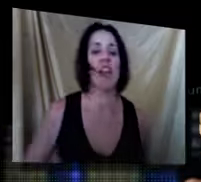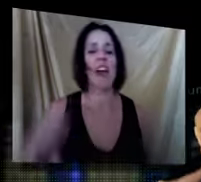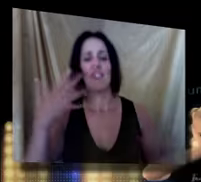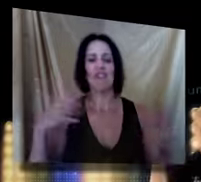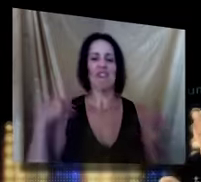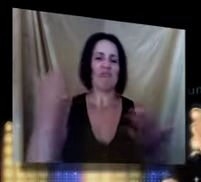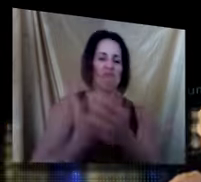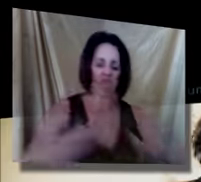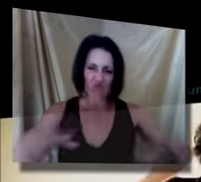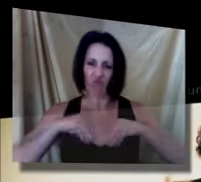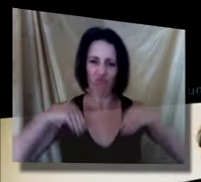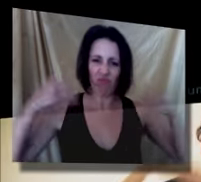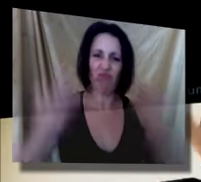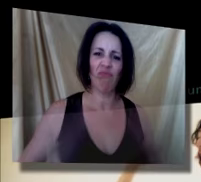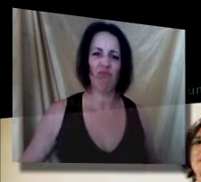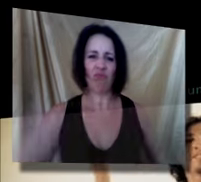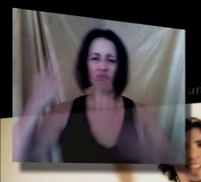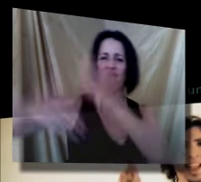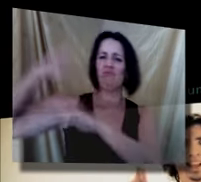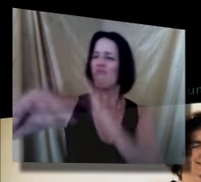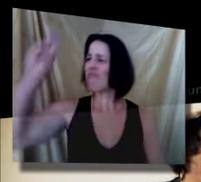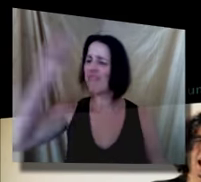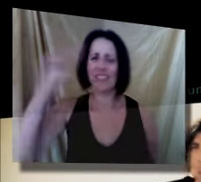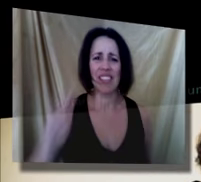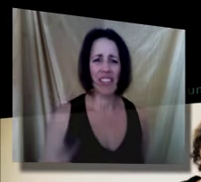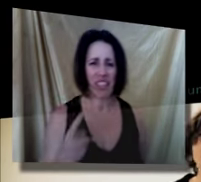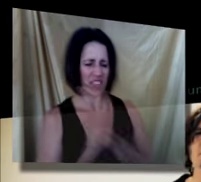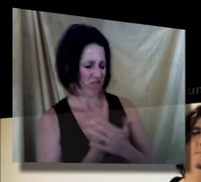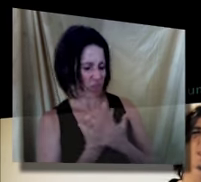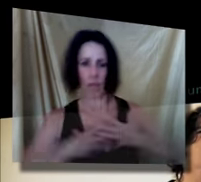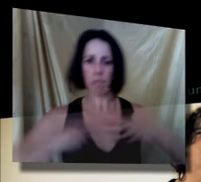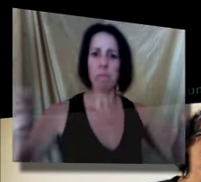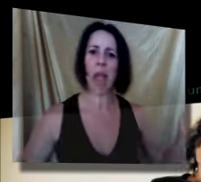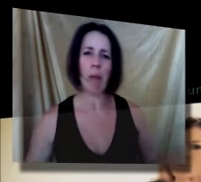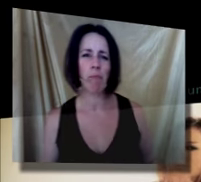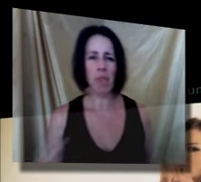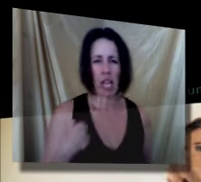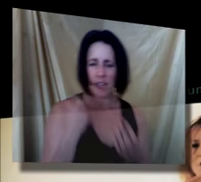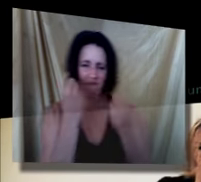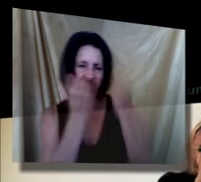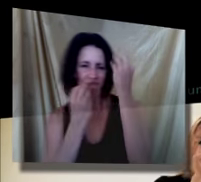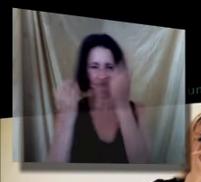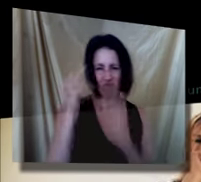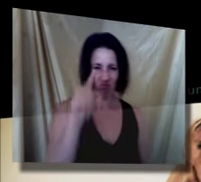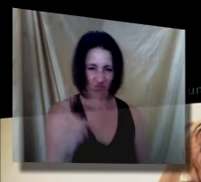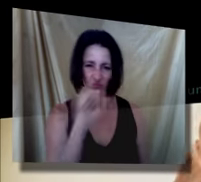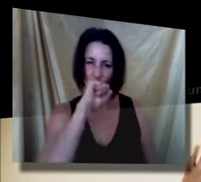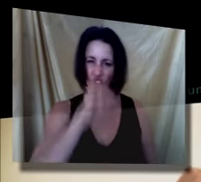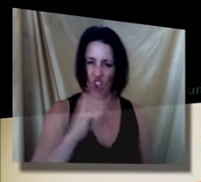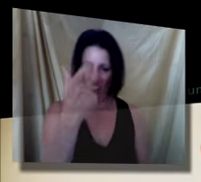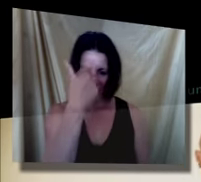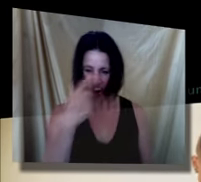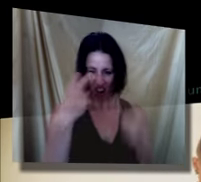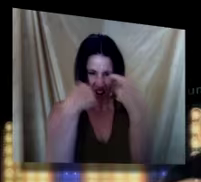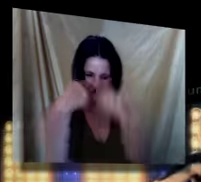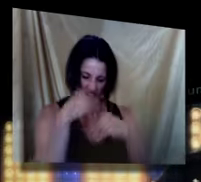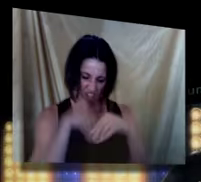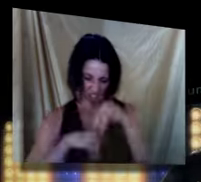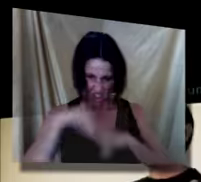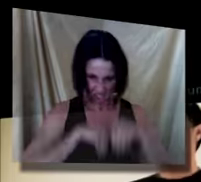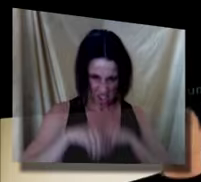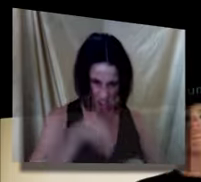So I've taken the full load, and I don't remember the way I used to be. I get the feeling you like that, but you can see